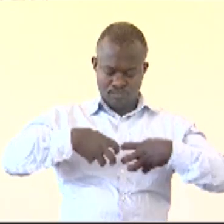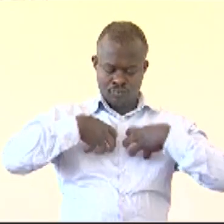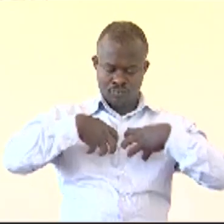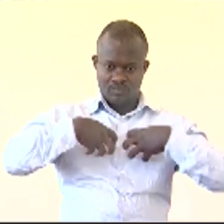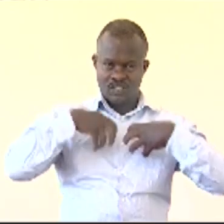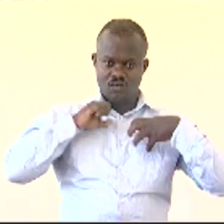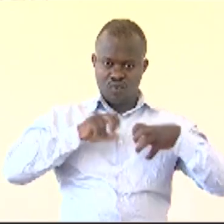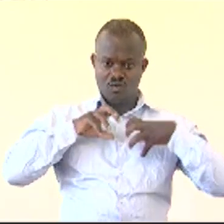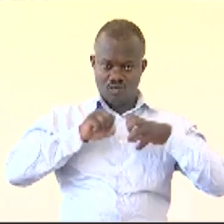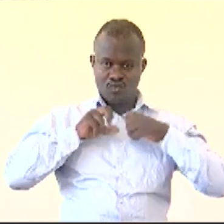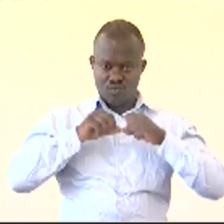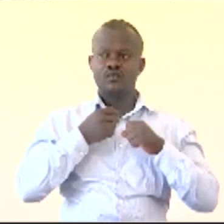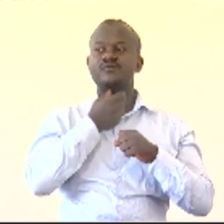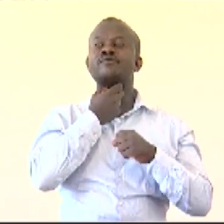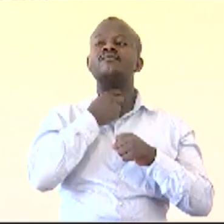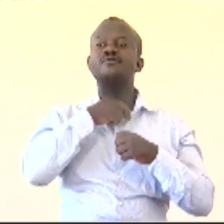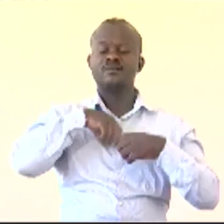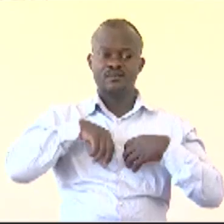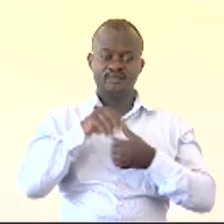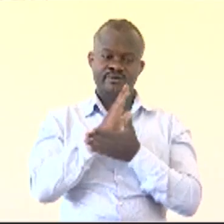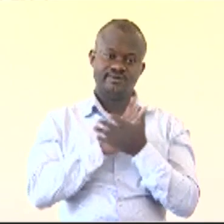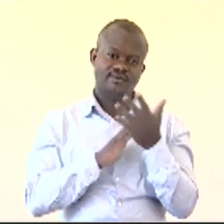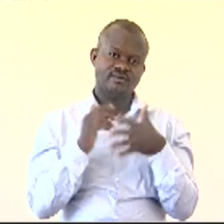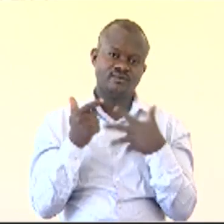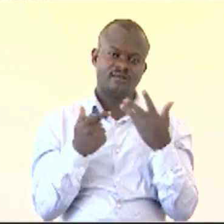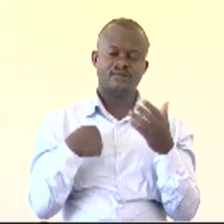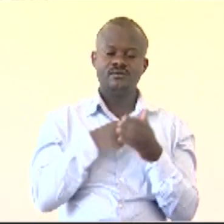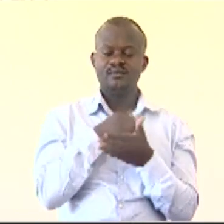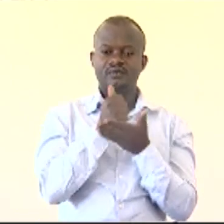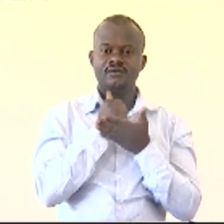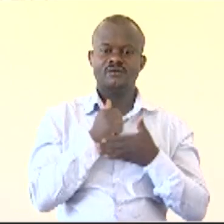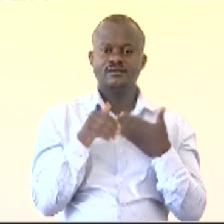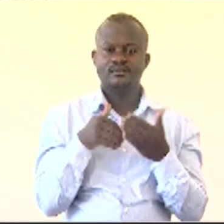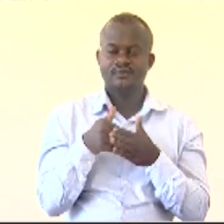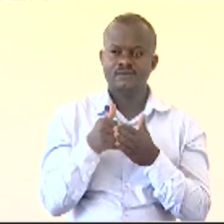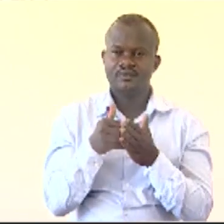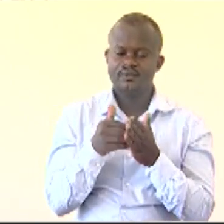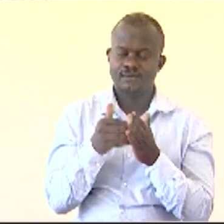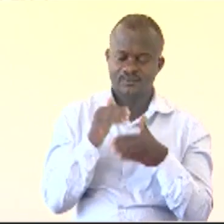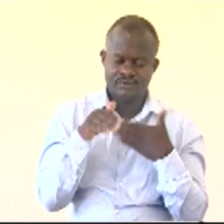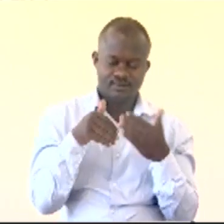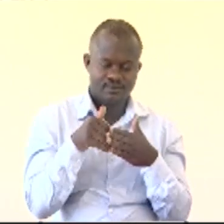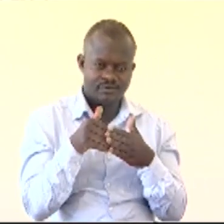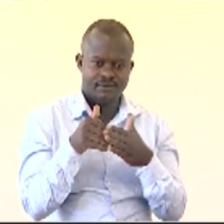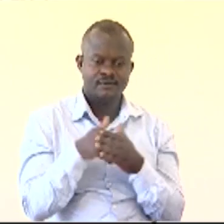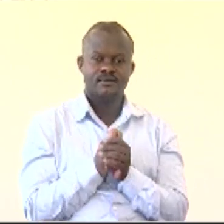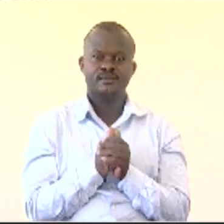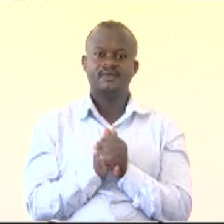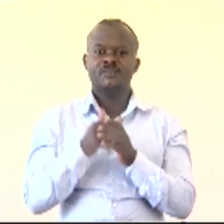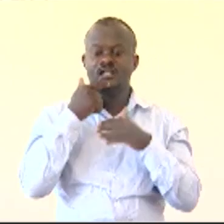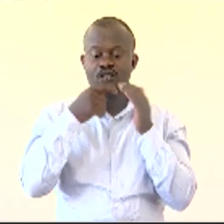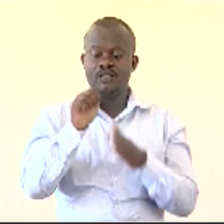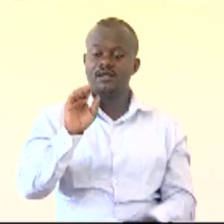we know that lungs are the one that used for gaseous exchange or for gas exchange. So